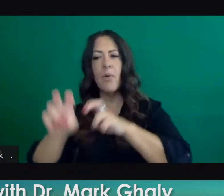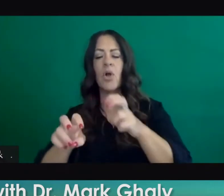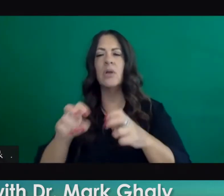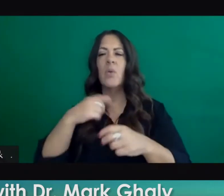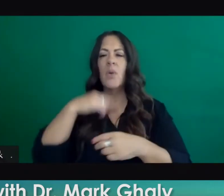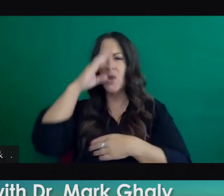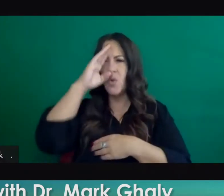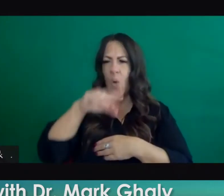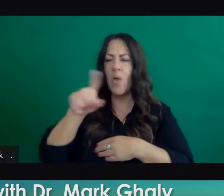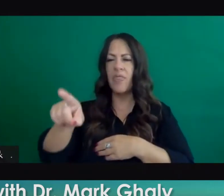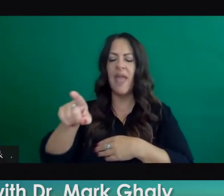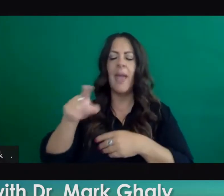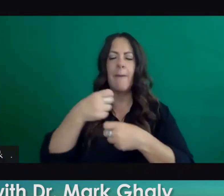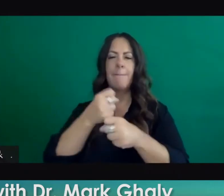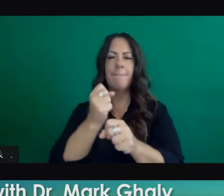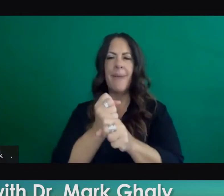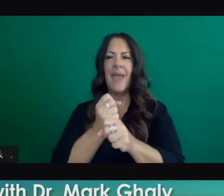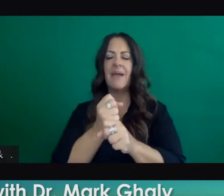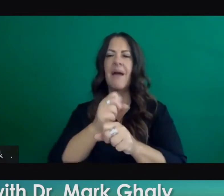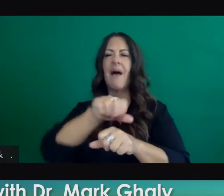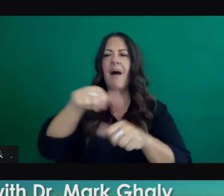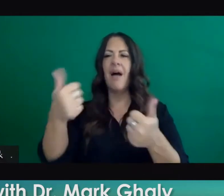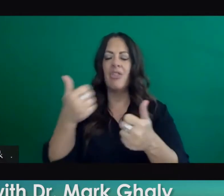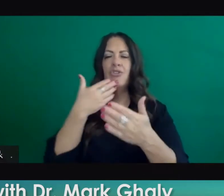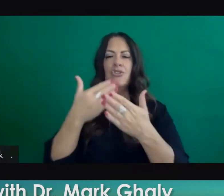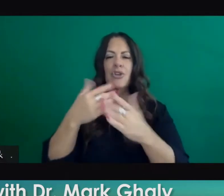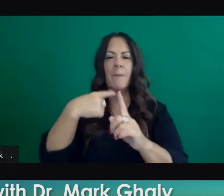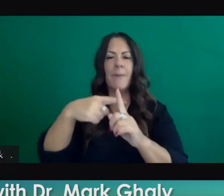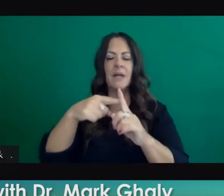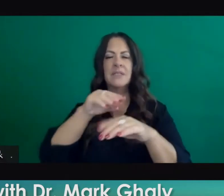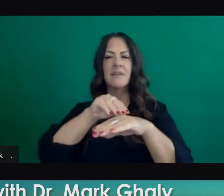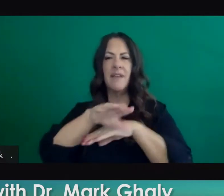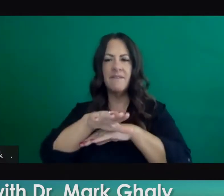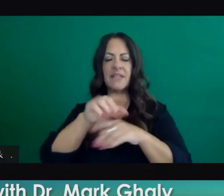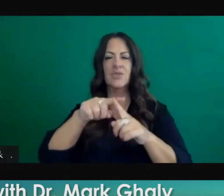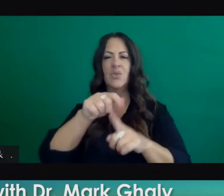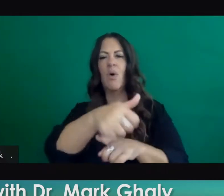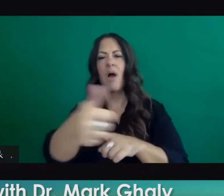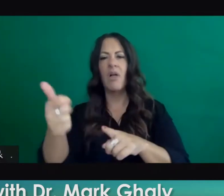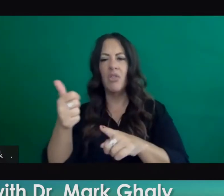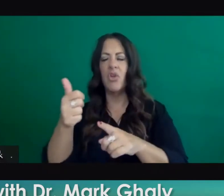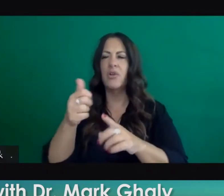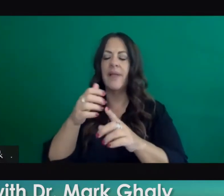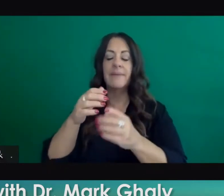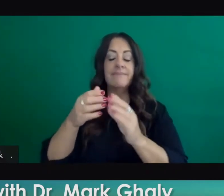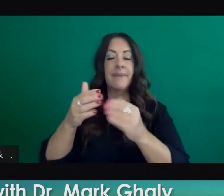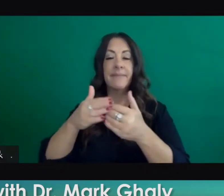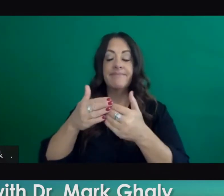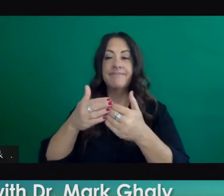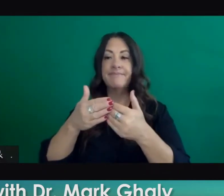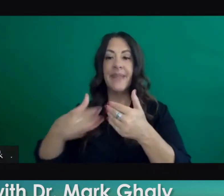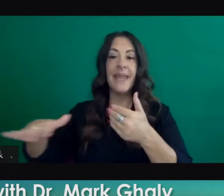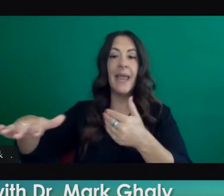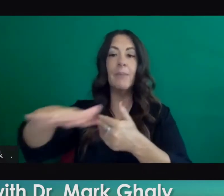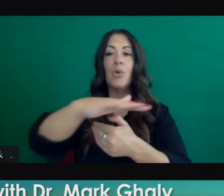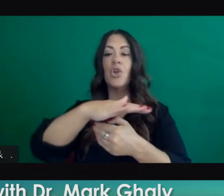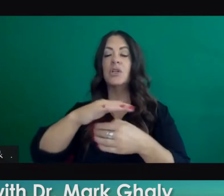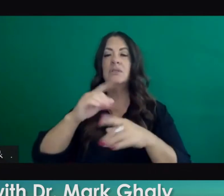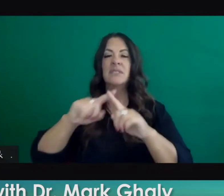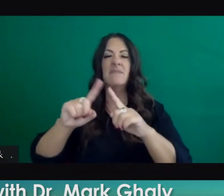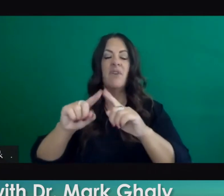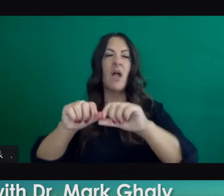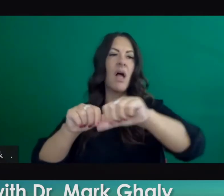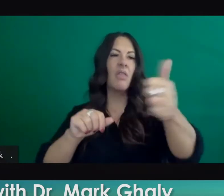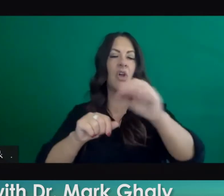broader communities, on the surrounding neighborhoods and the workplaces and the industry around, and how